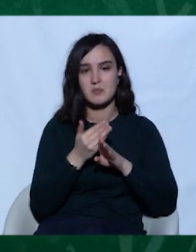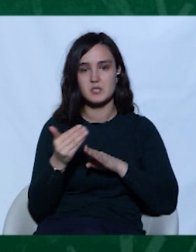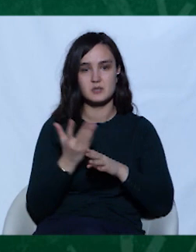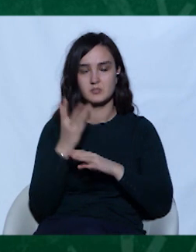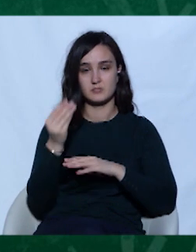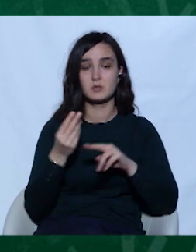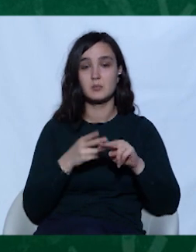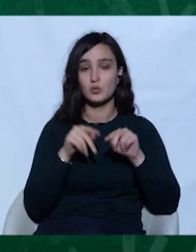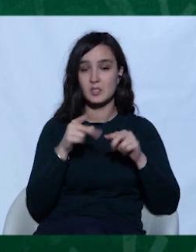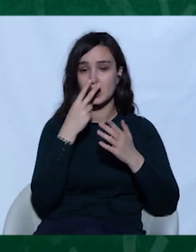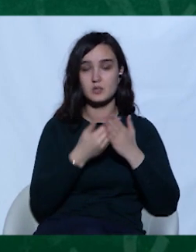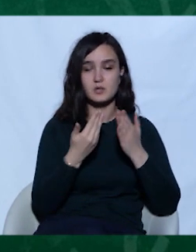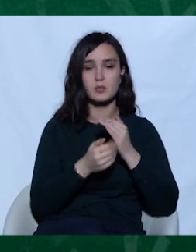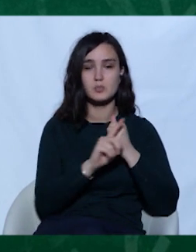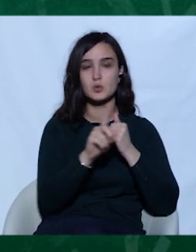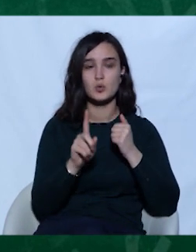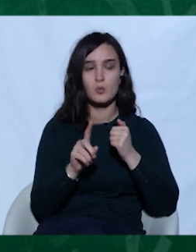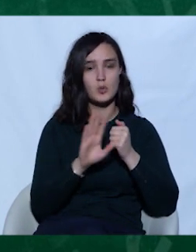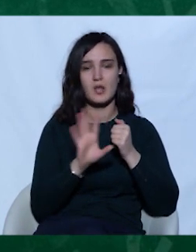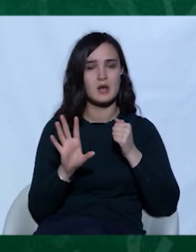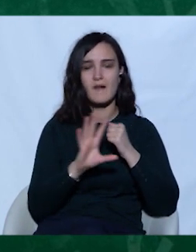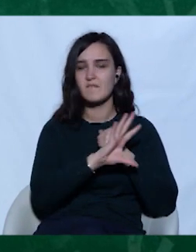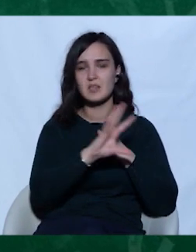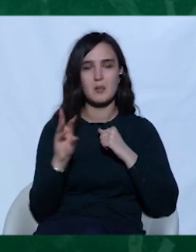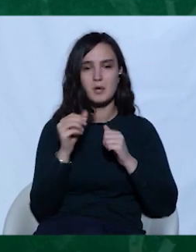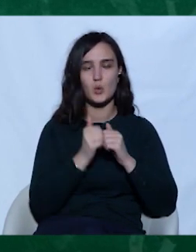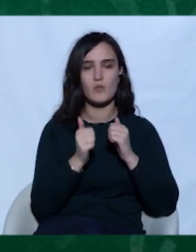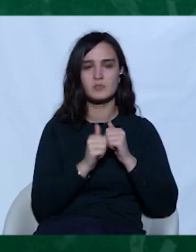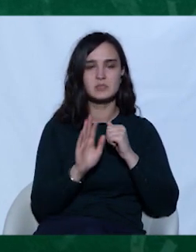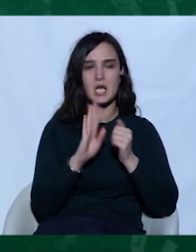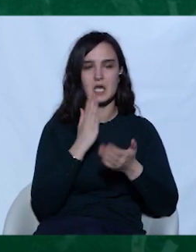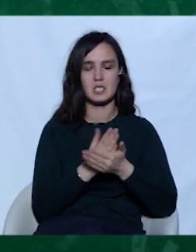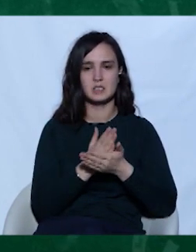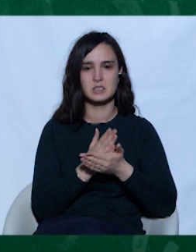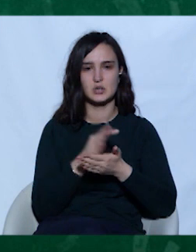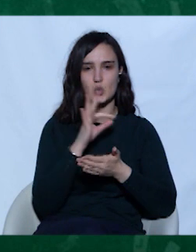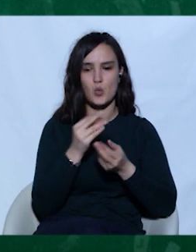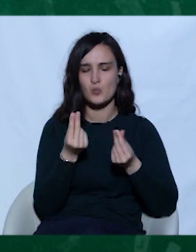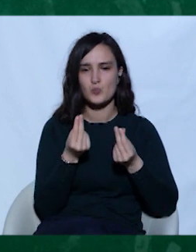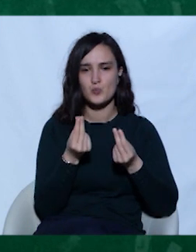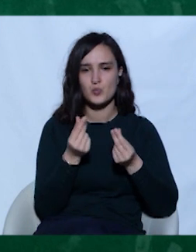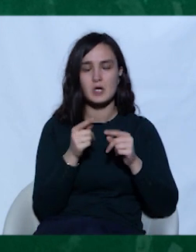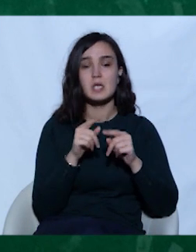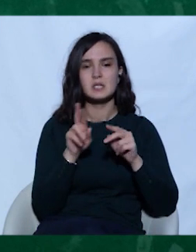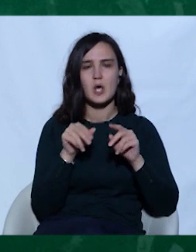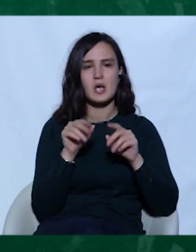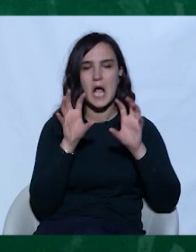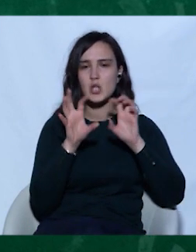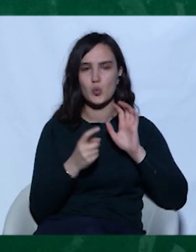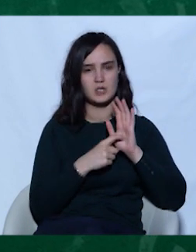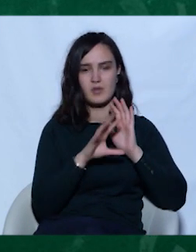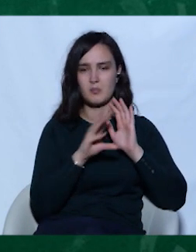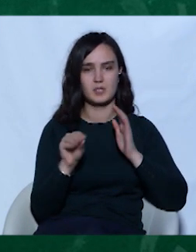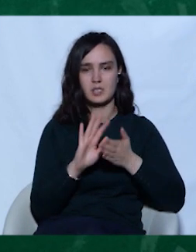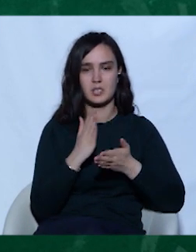at some of our characters and the setting of early 19th century in Highbury, England, before finally talking